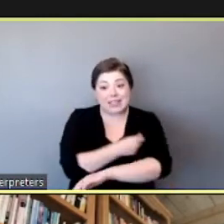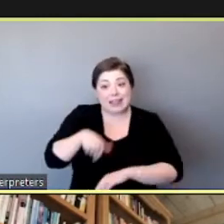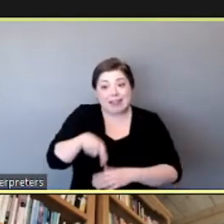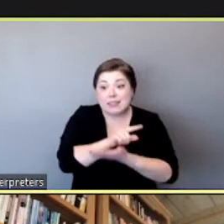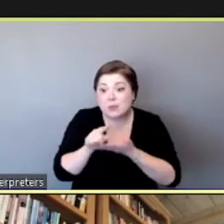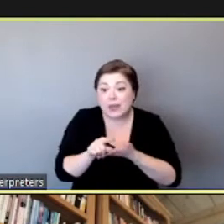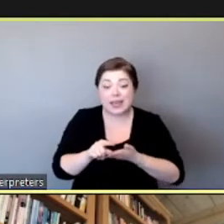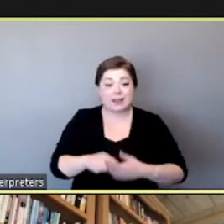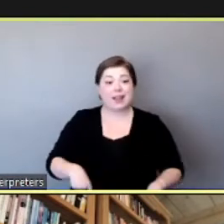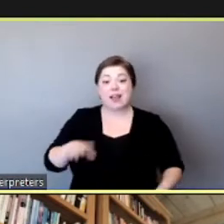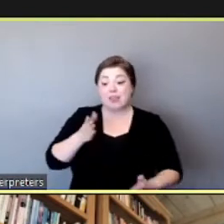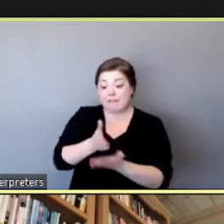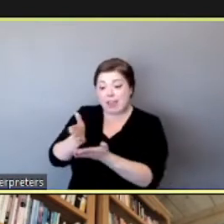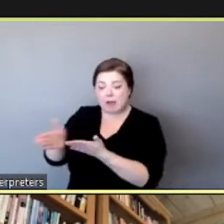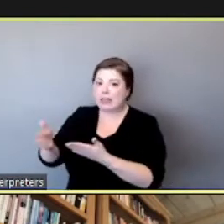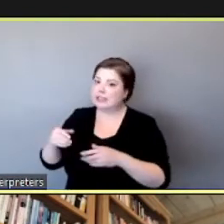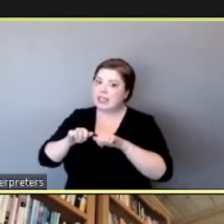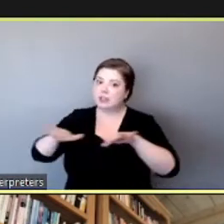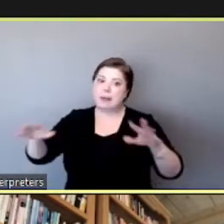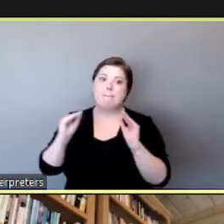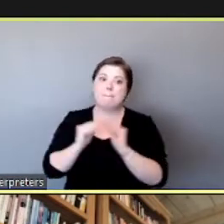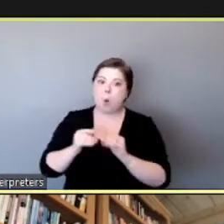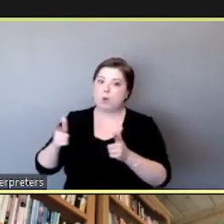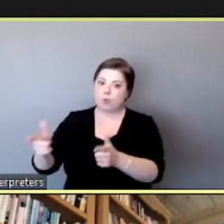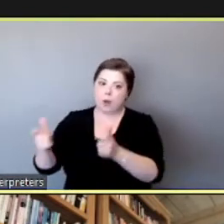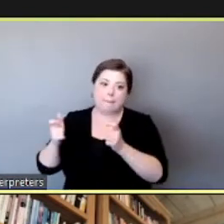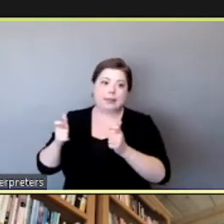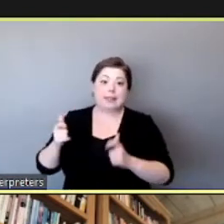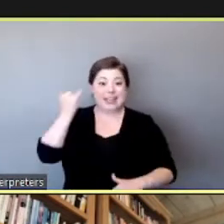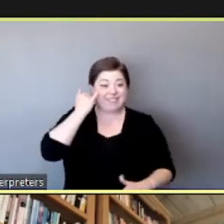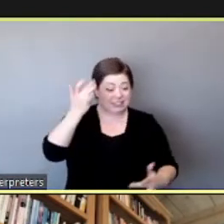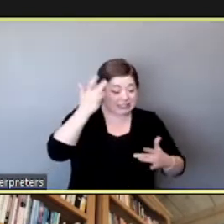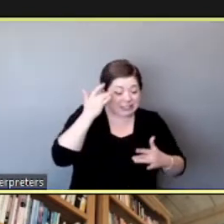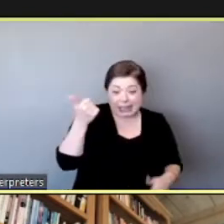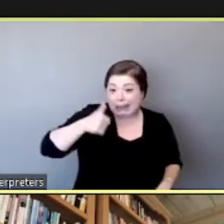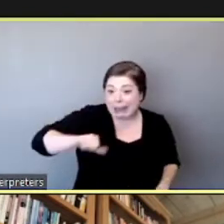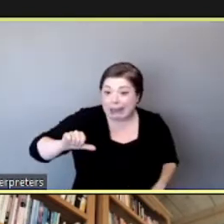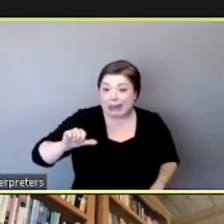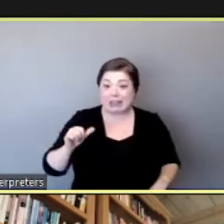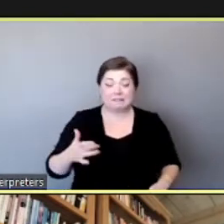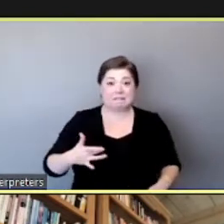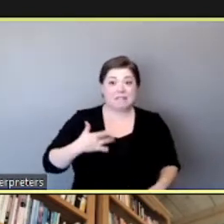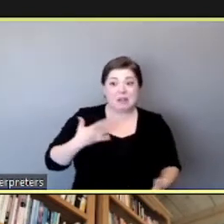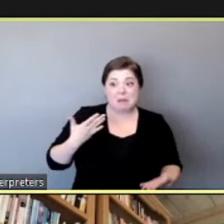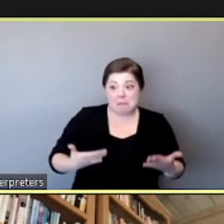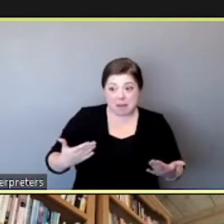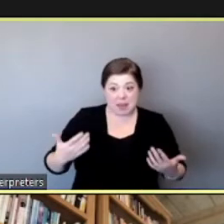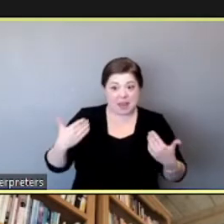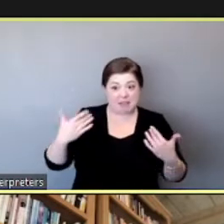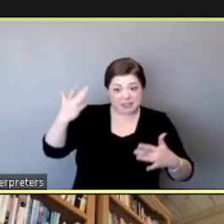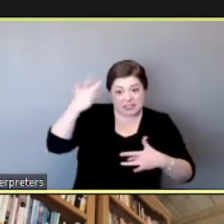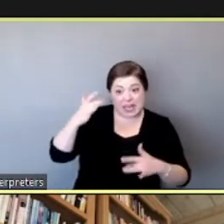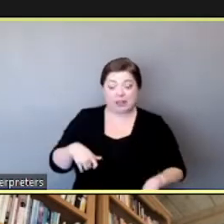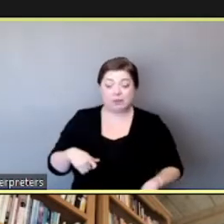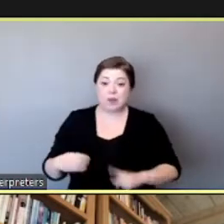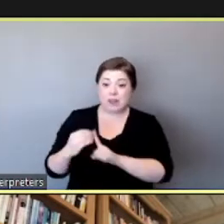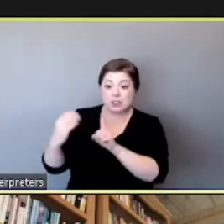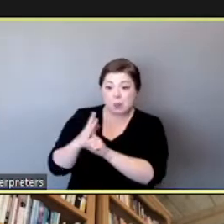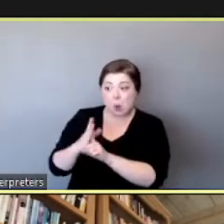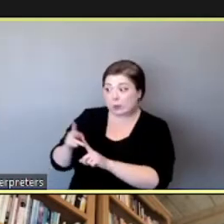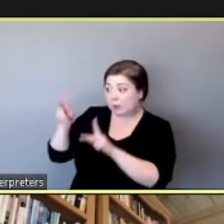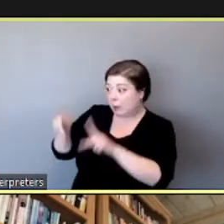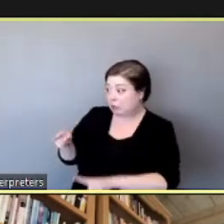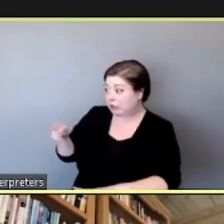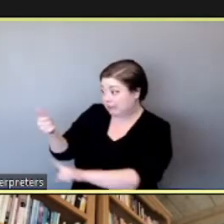any symptoms, if you think you have COVID-19, if you've been exposed to someone closely who's